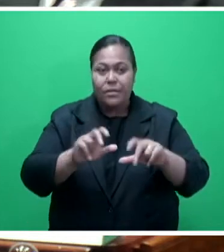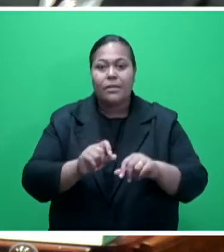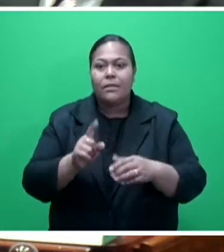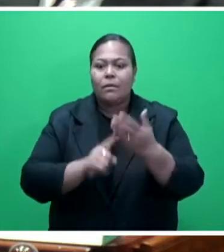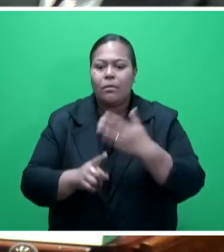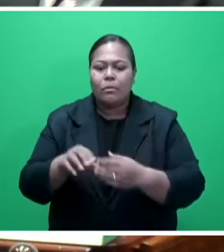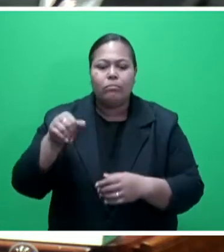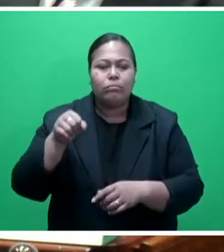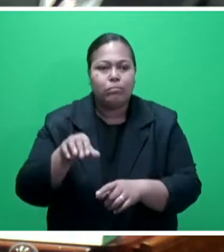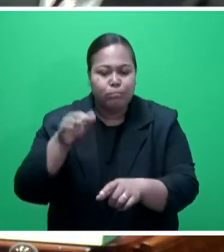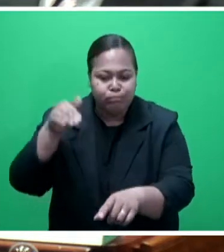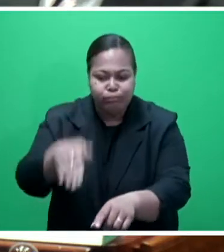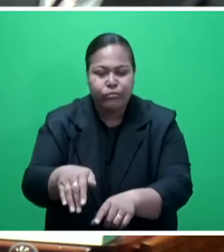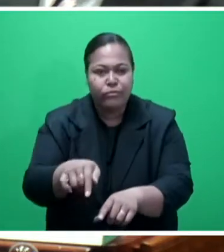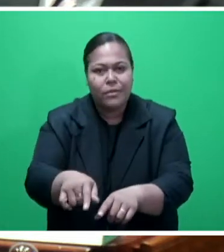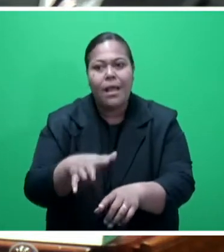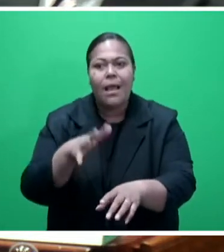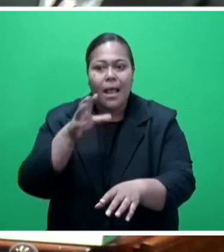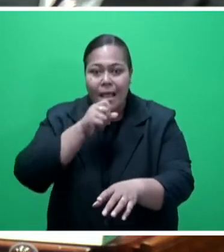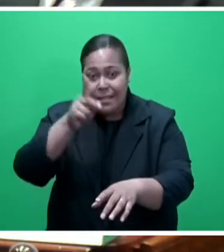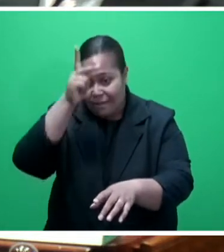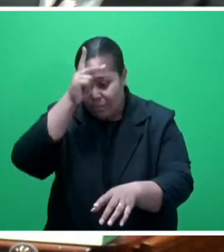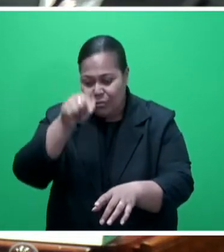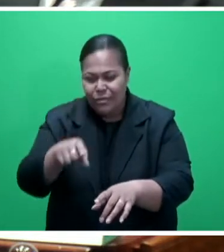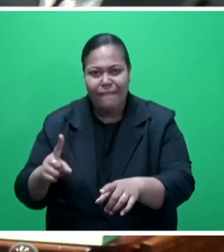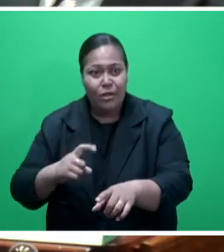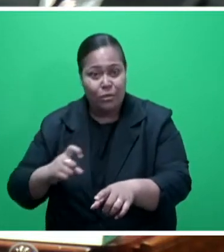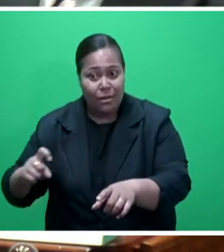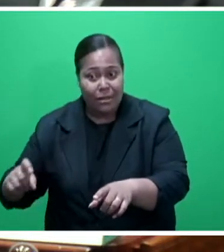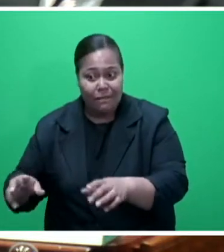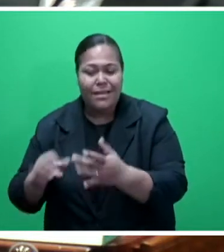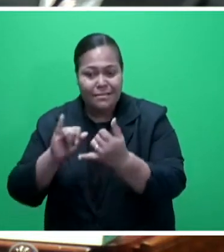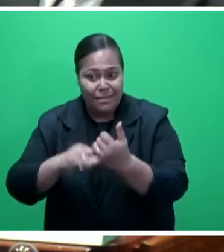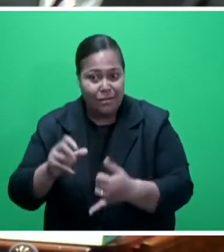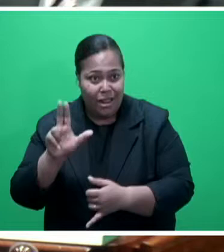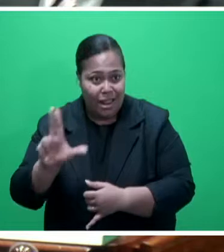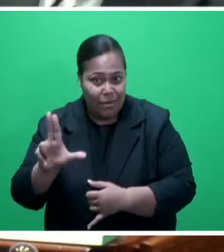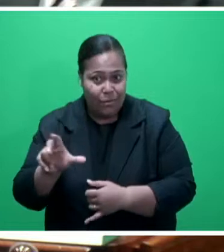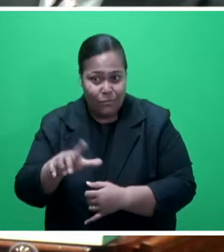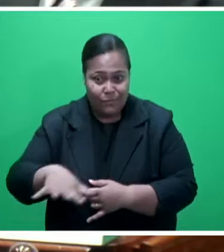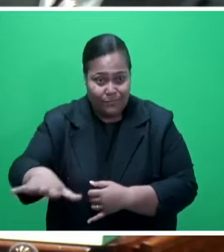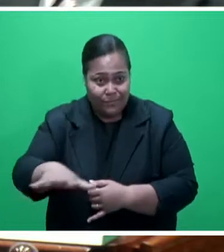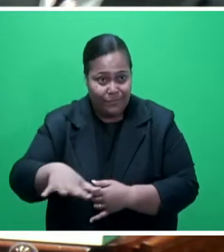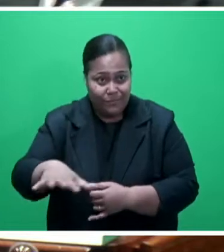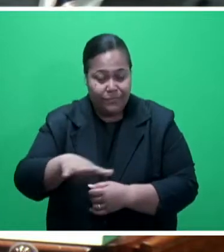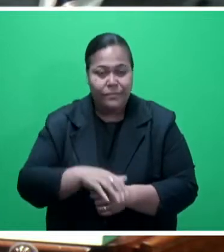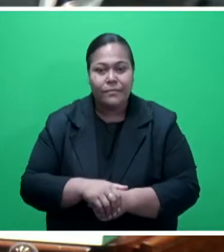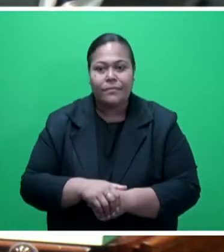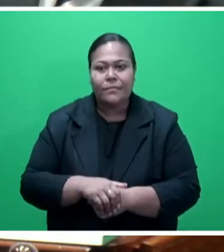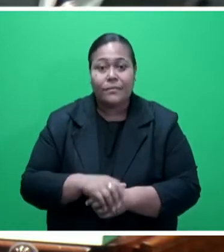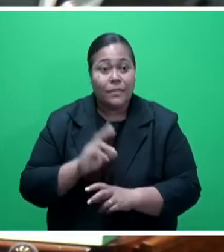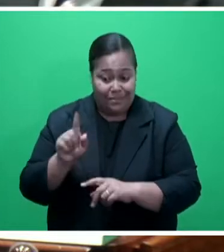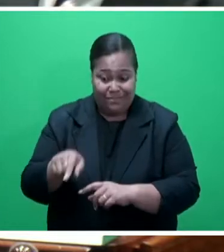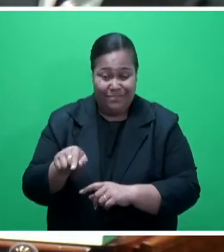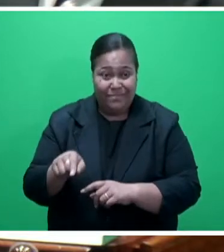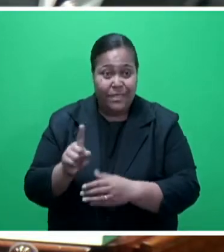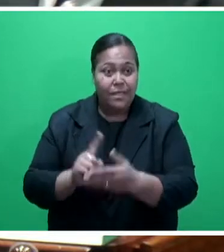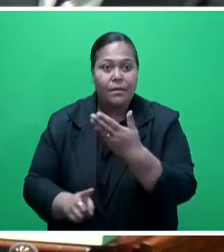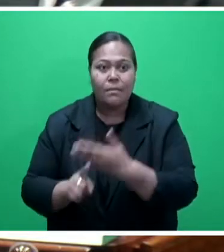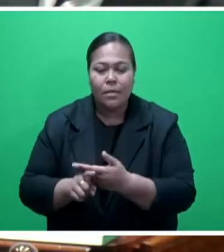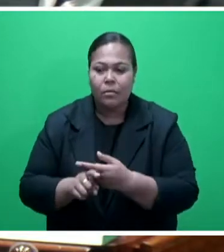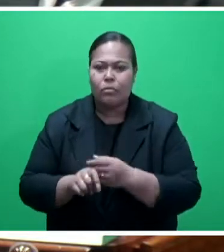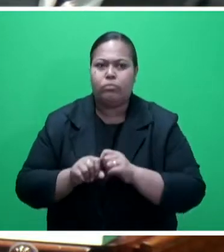Kandavu, impacting Nandrongan, Wosa, Vatulele, and the Southern Low Group, and in the process causing